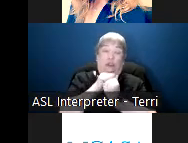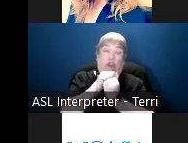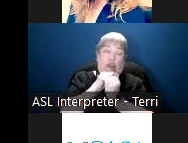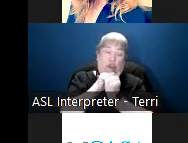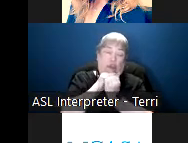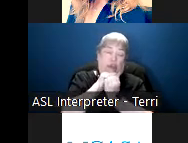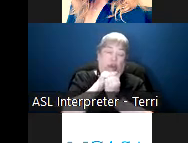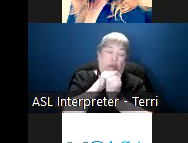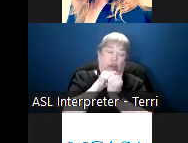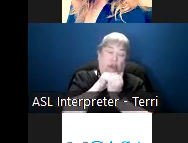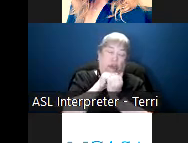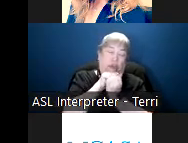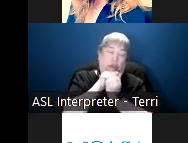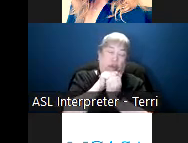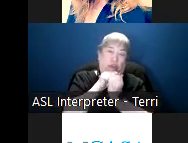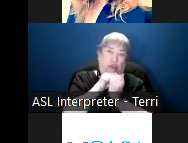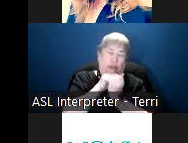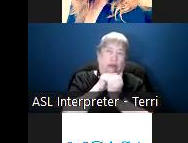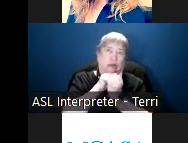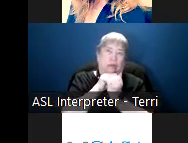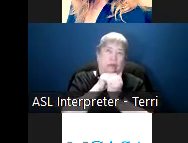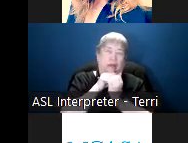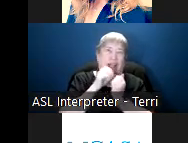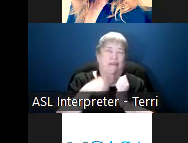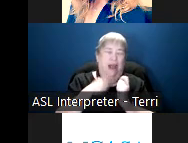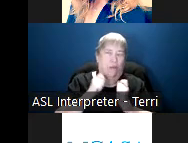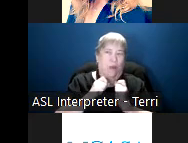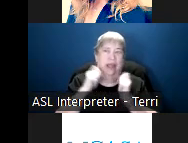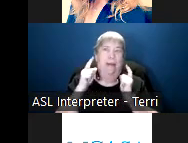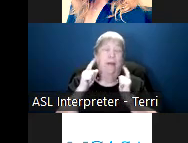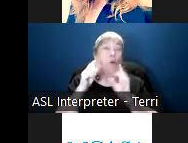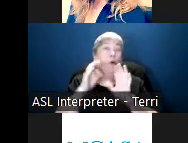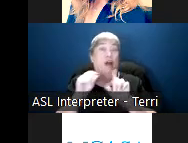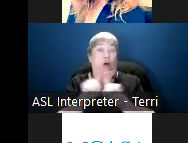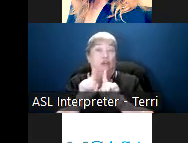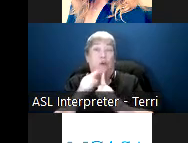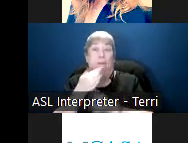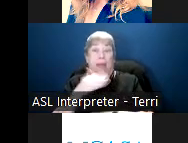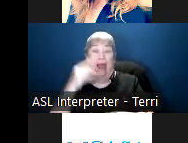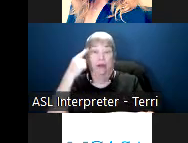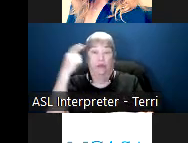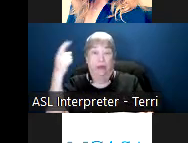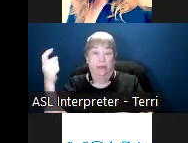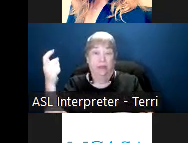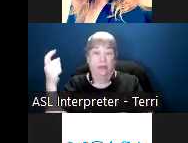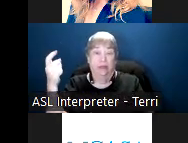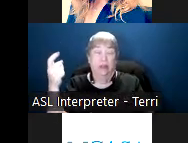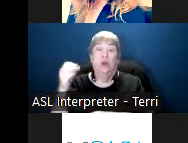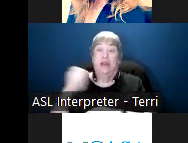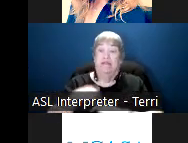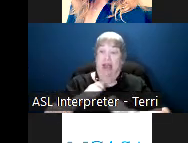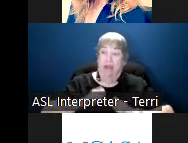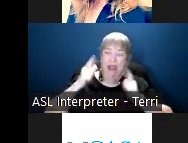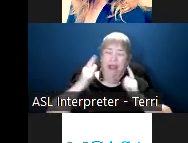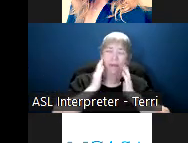not practicing good self-care and the stress is really starting to impact my body. So there are I could give you a list of 100 things that,